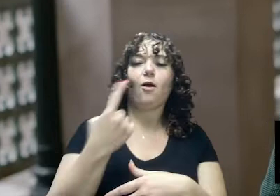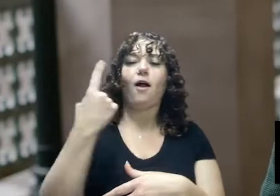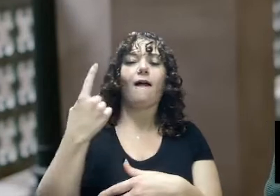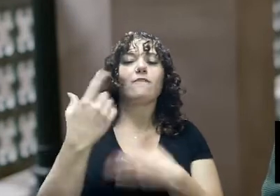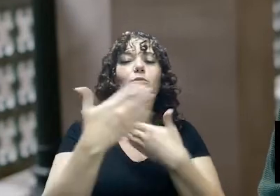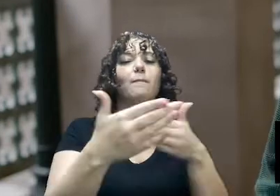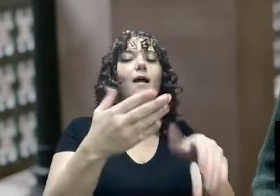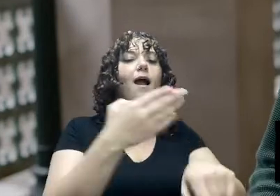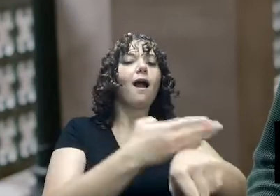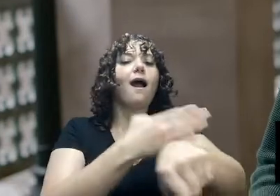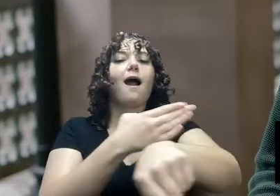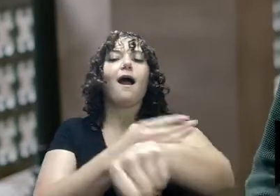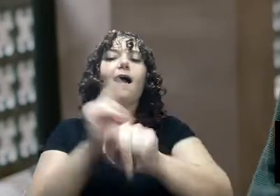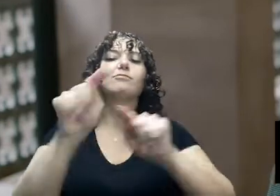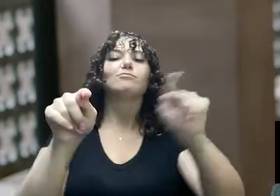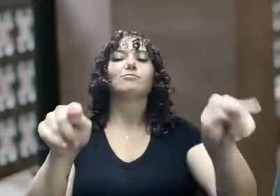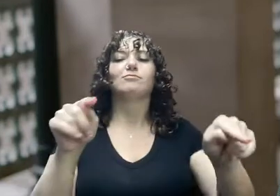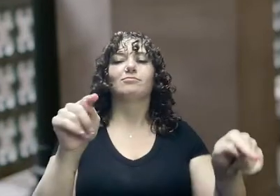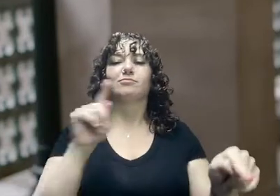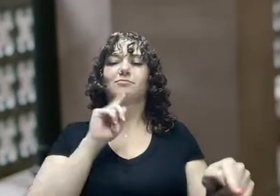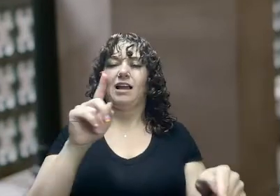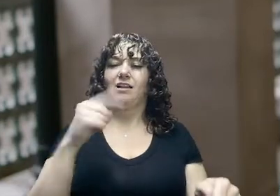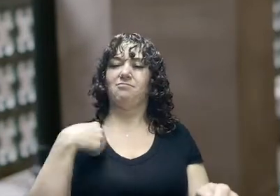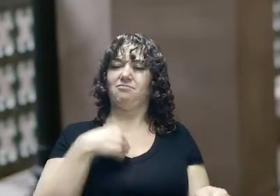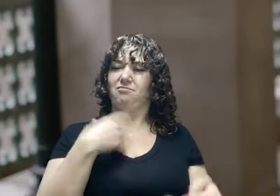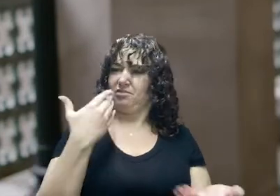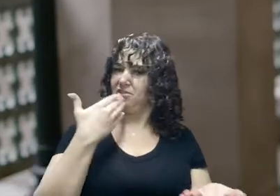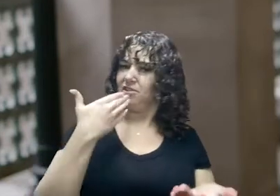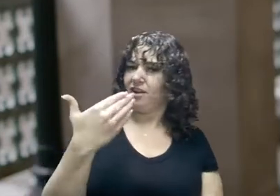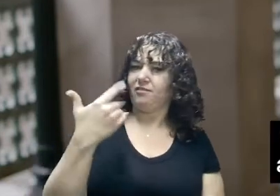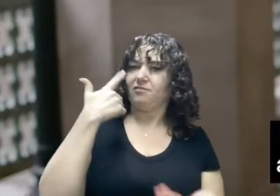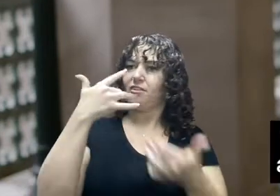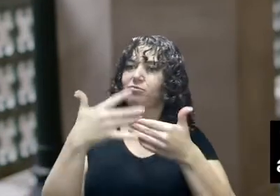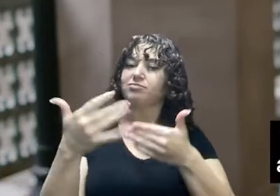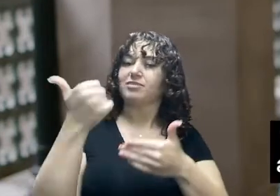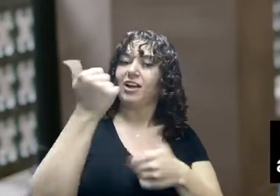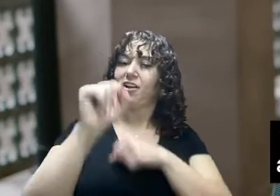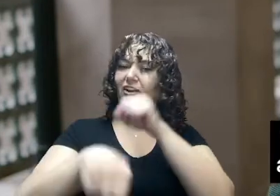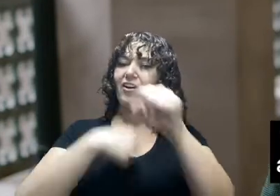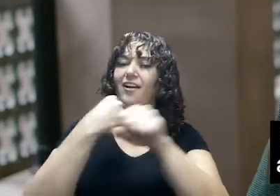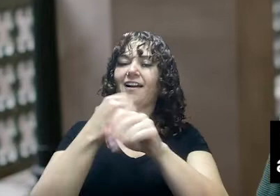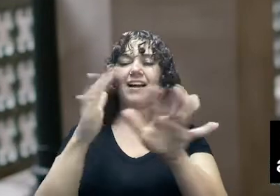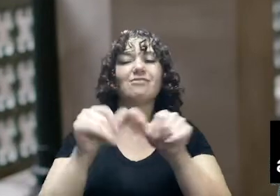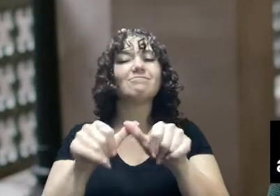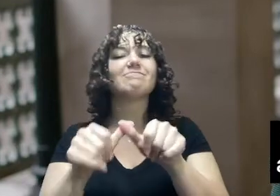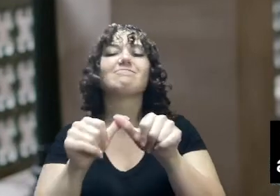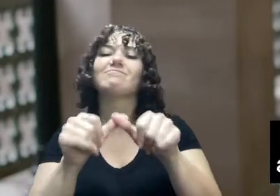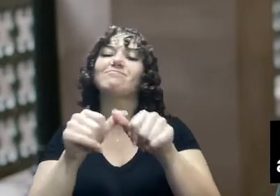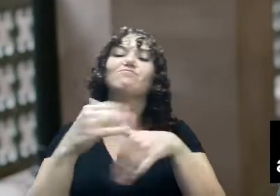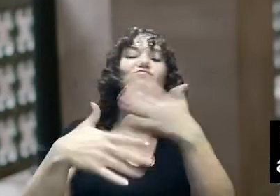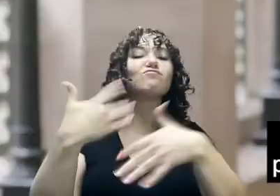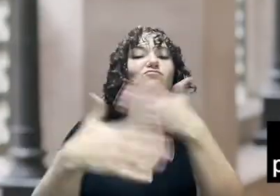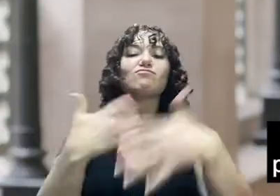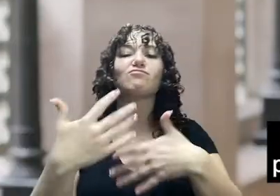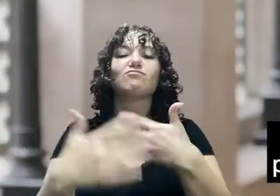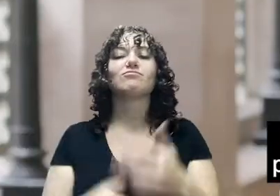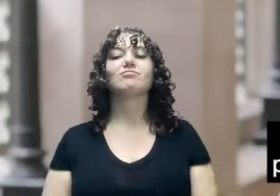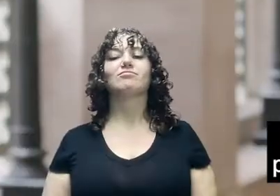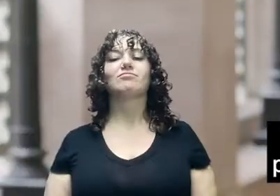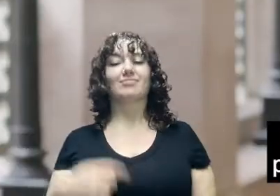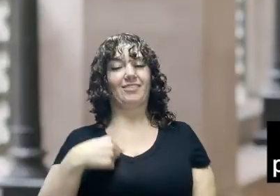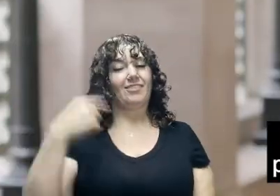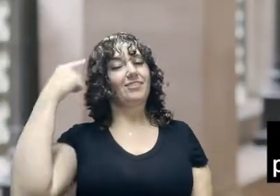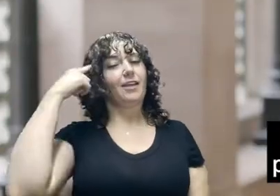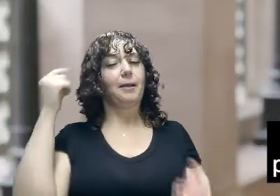I don't think where we're at right now that we need to be. I think we're a good 10 years from there right now, so let's keep moving forward and get where we need to be. I just